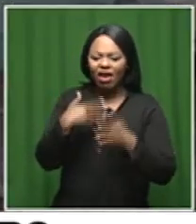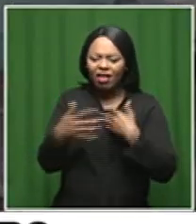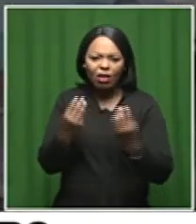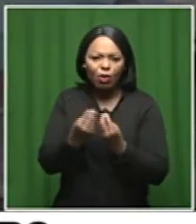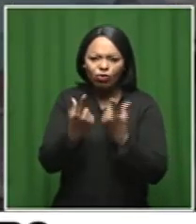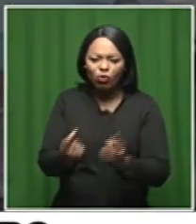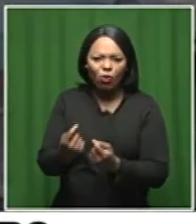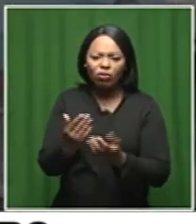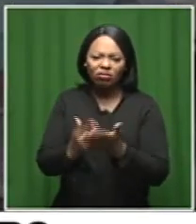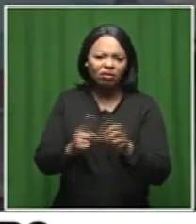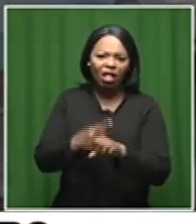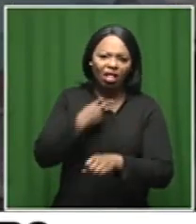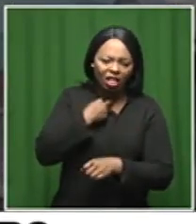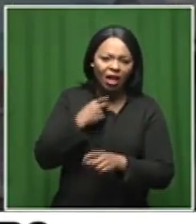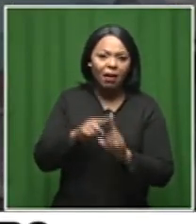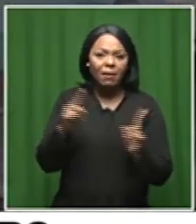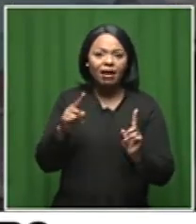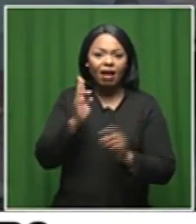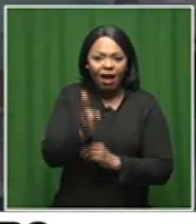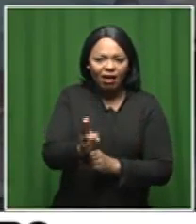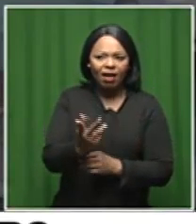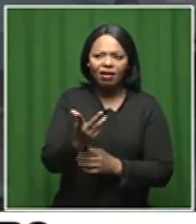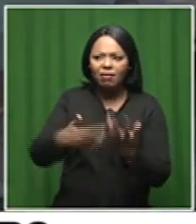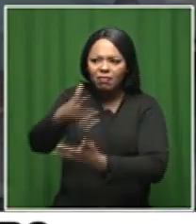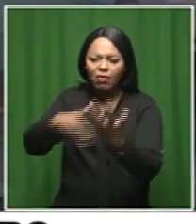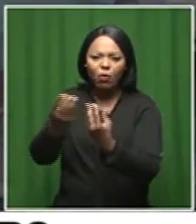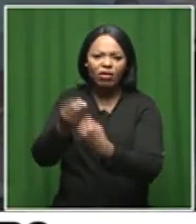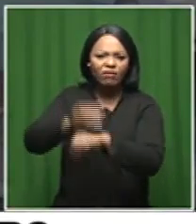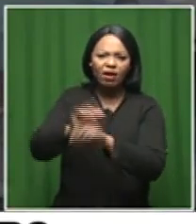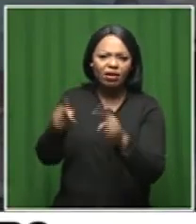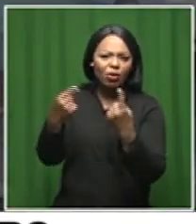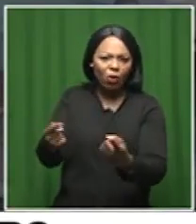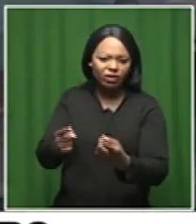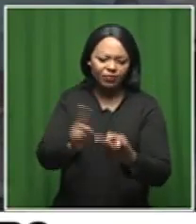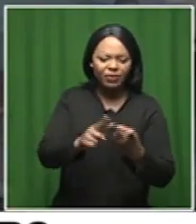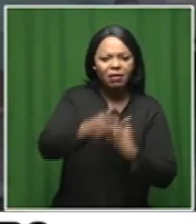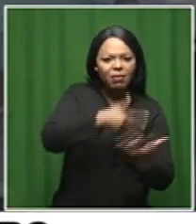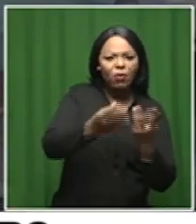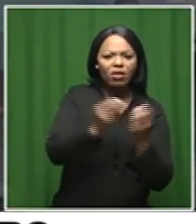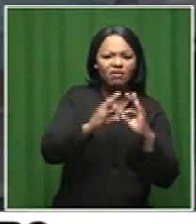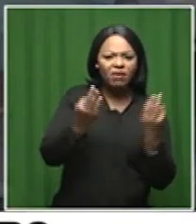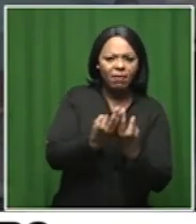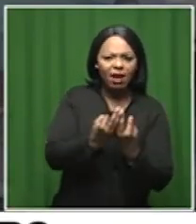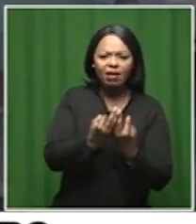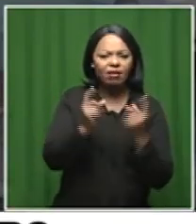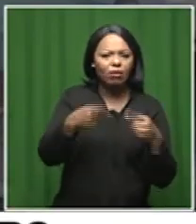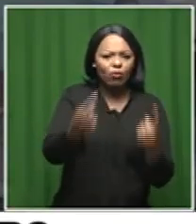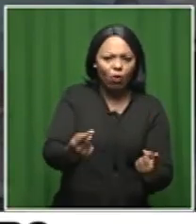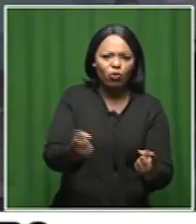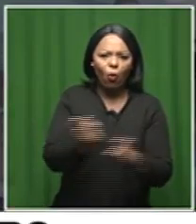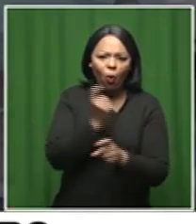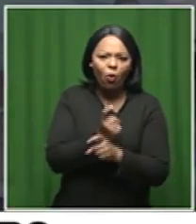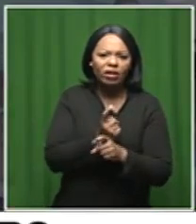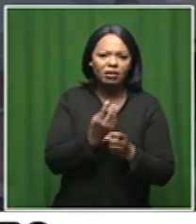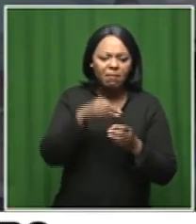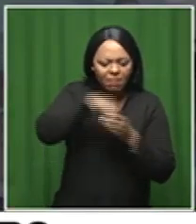also on the home front, she can't interact with friends, extended family as often as we'd like and as often as